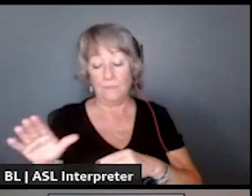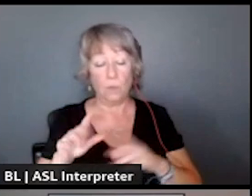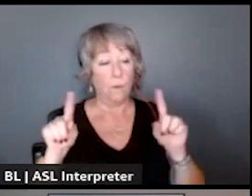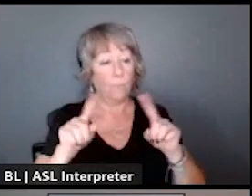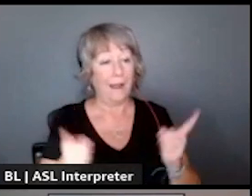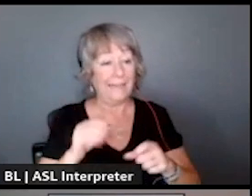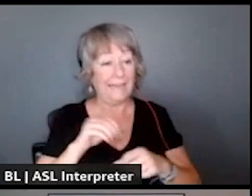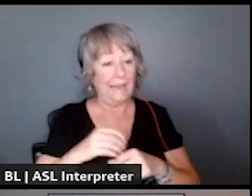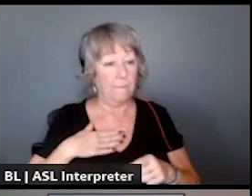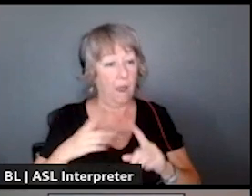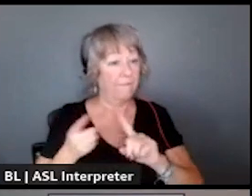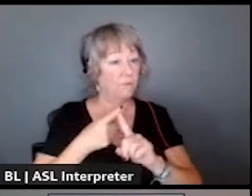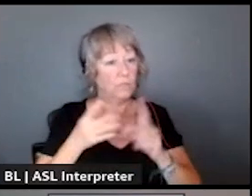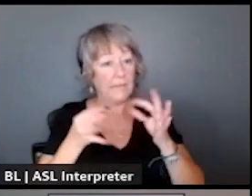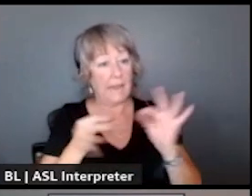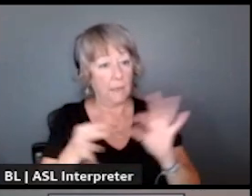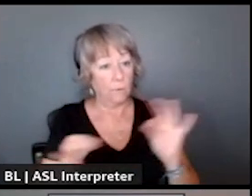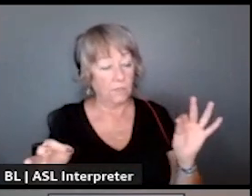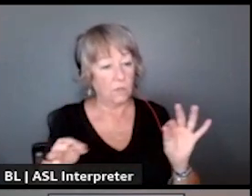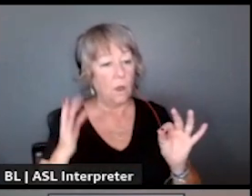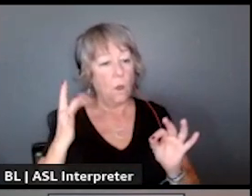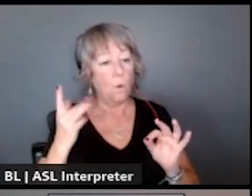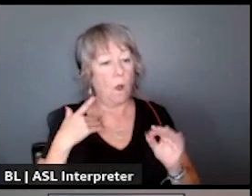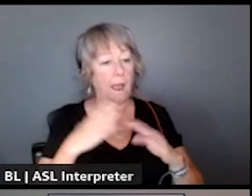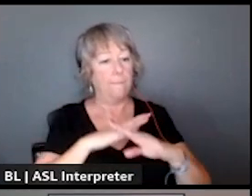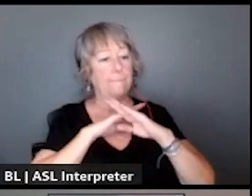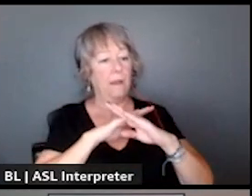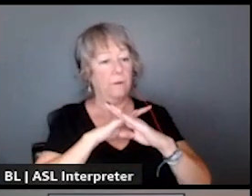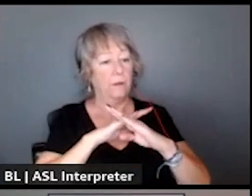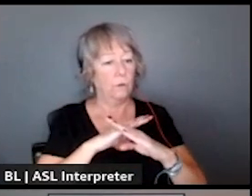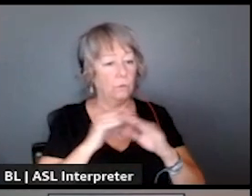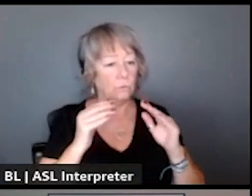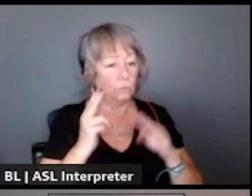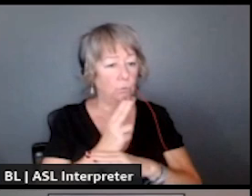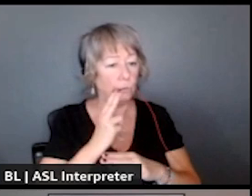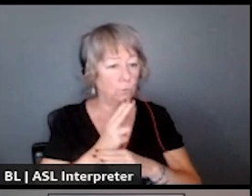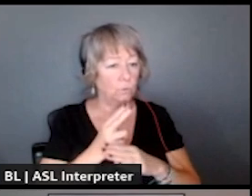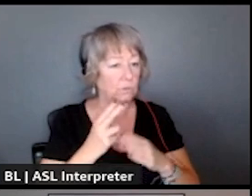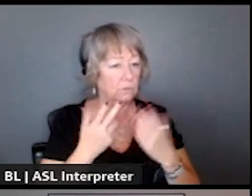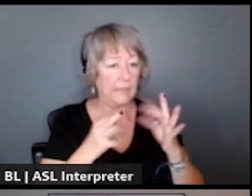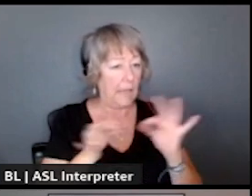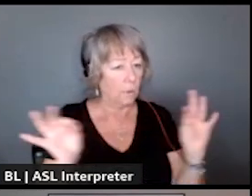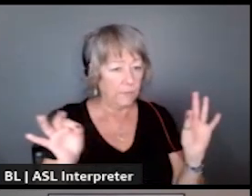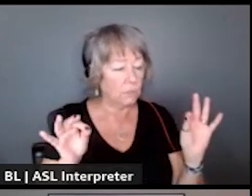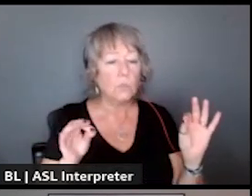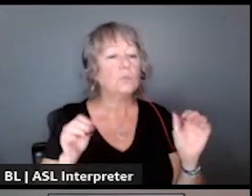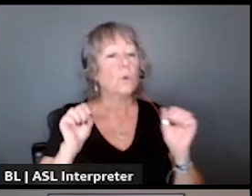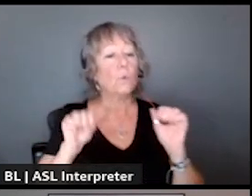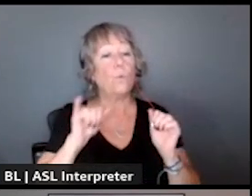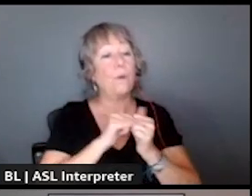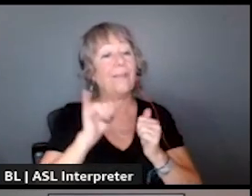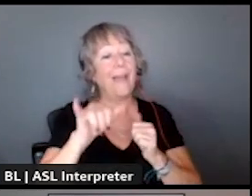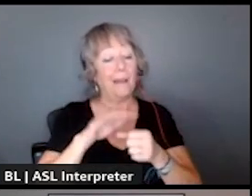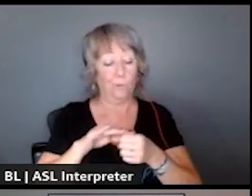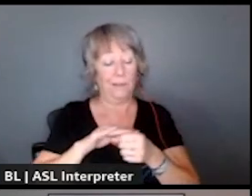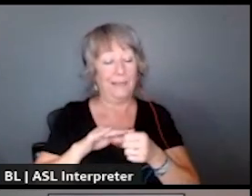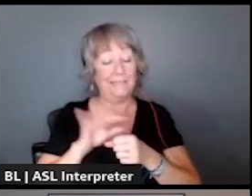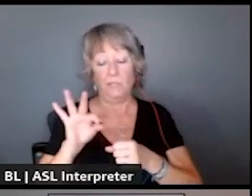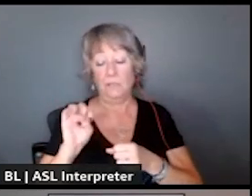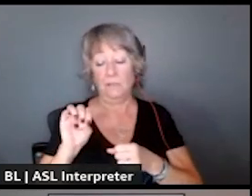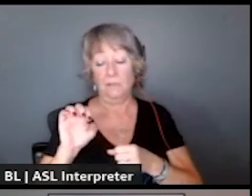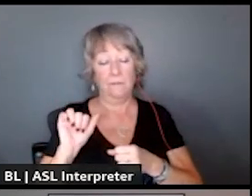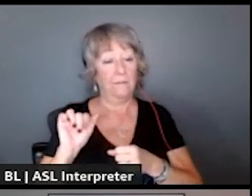ions are doing in Maryland. What? Wow. That is cool. Hey, thanks for finding that, Zia. That's